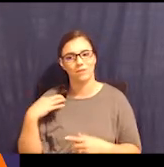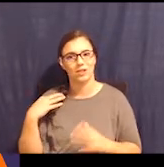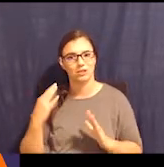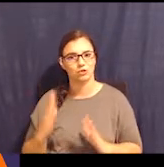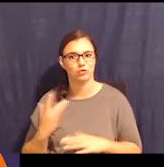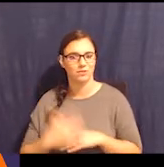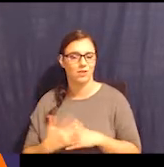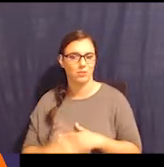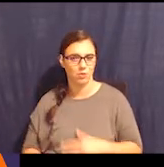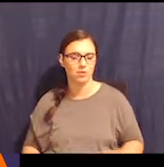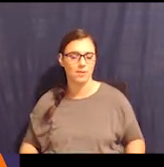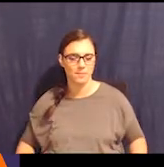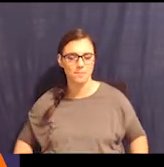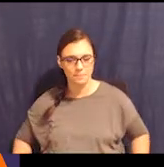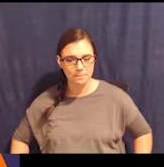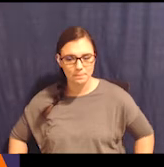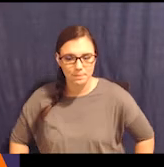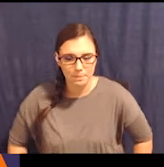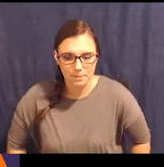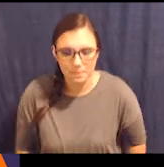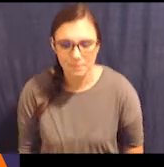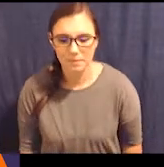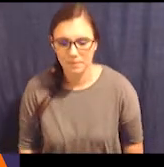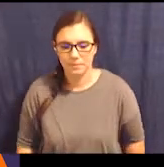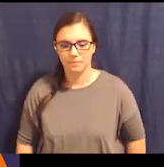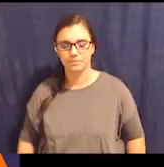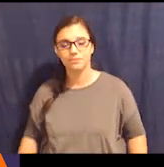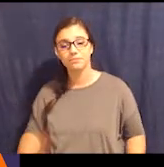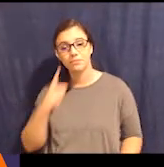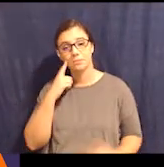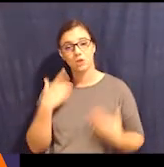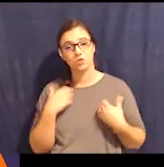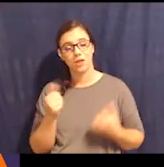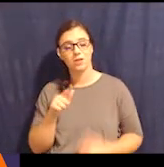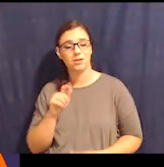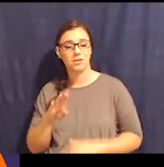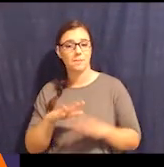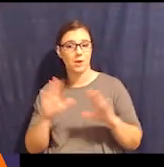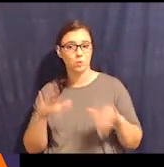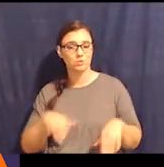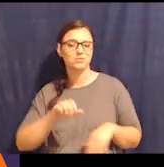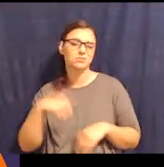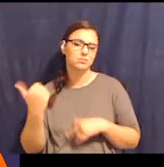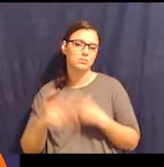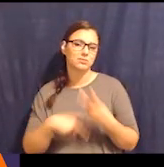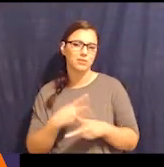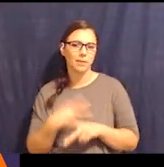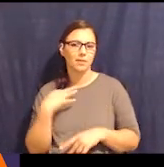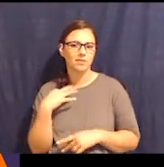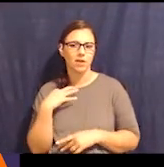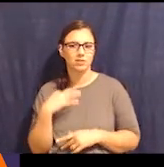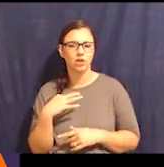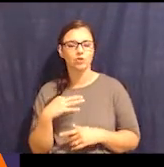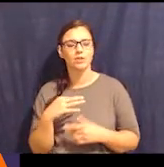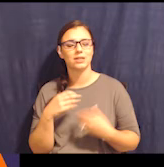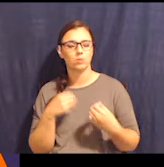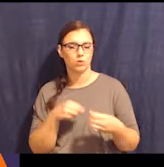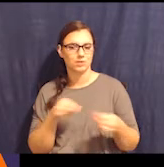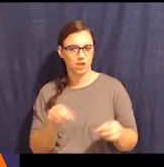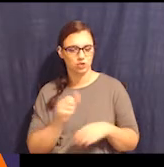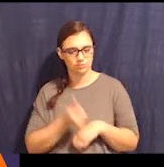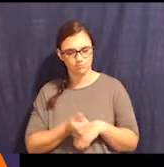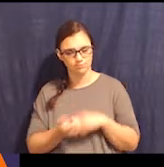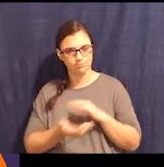Mental health clubhouses are another type of voluntary organization run by and for the members with the support